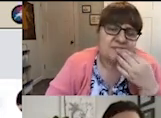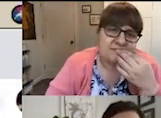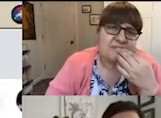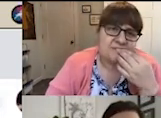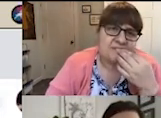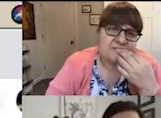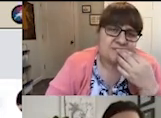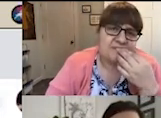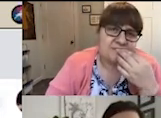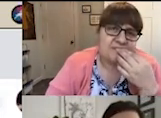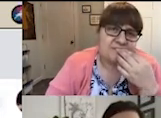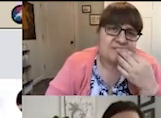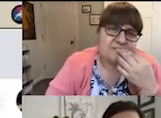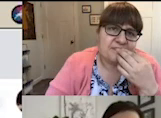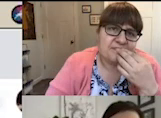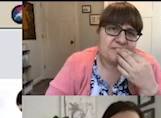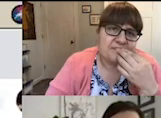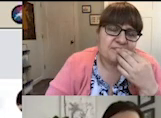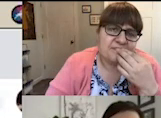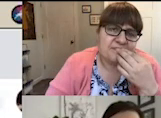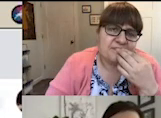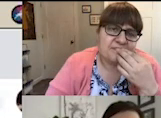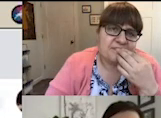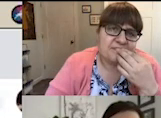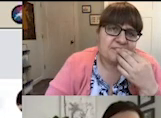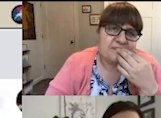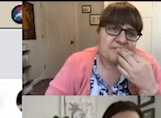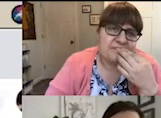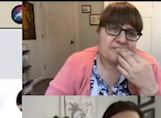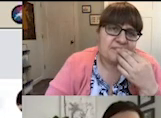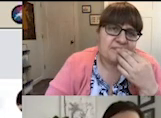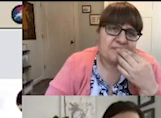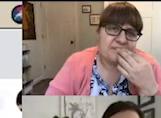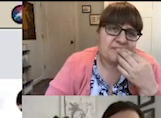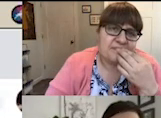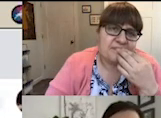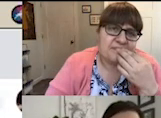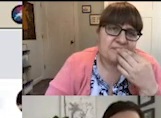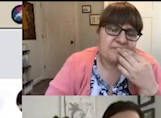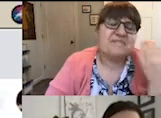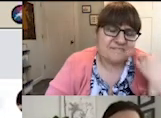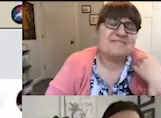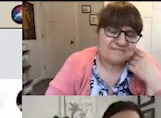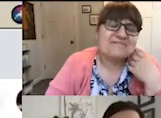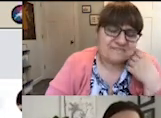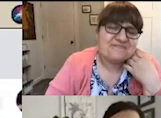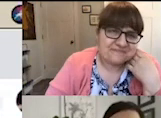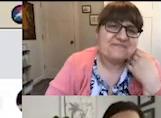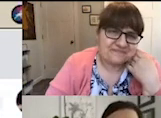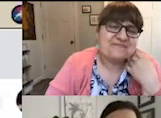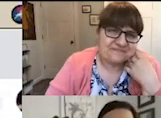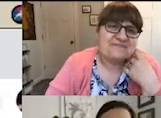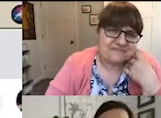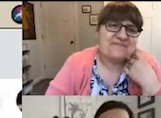diversity without engendering different relations to reality and simply regurgitating Anglo-Eurocentric relations to